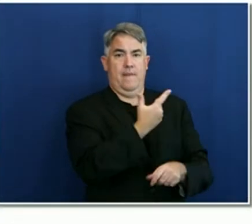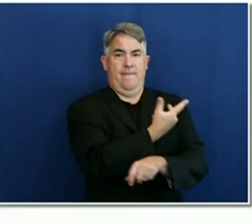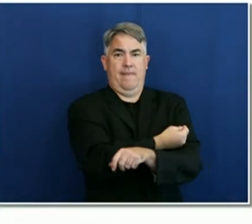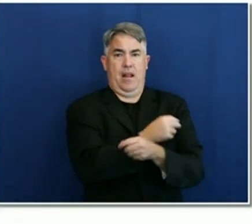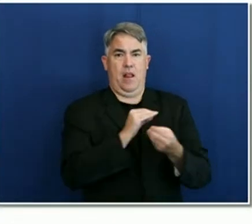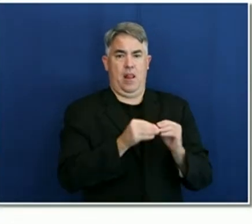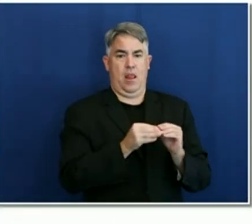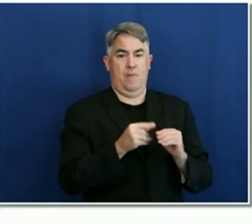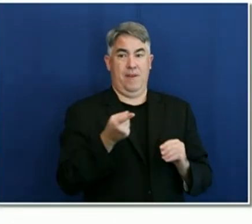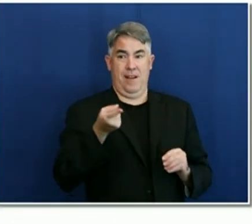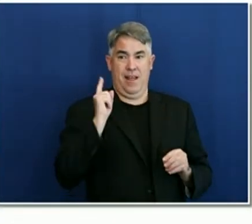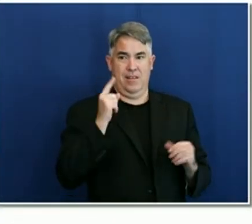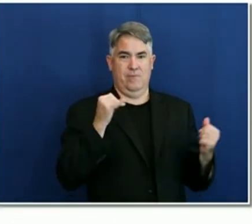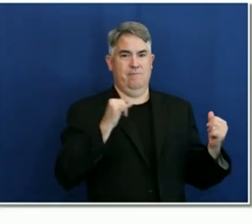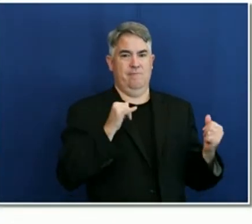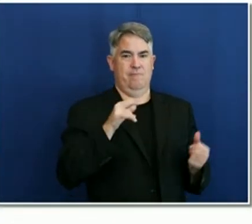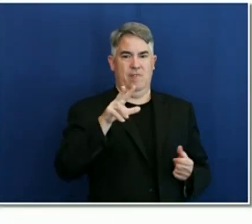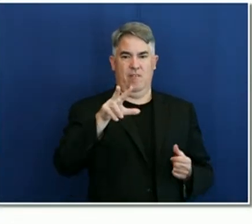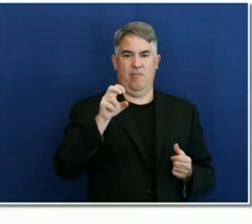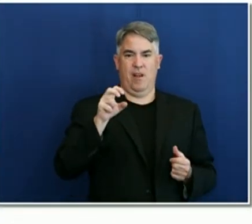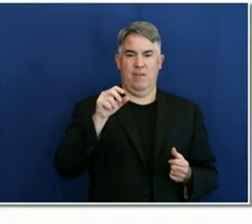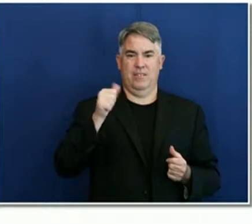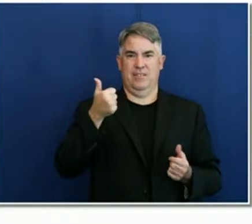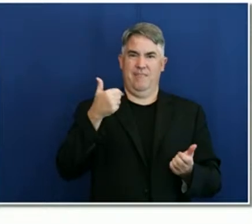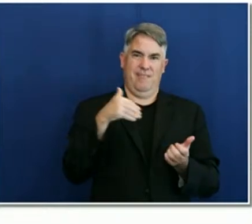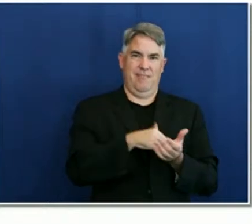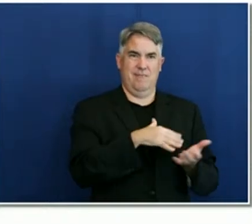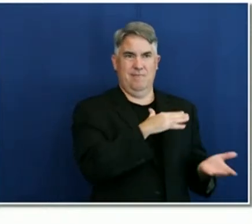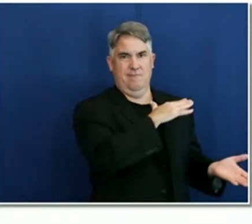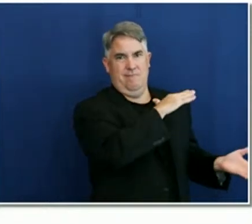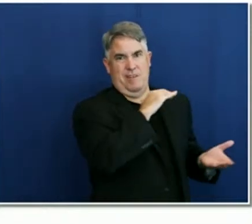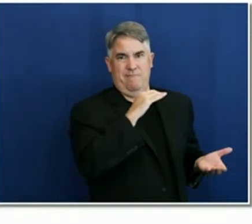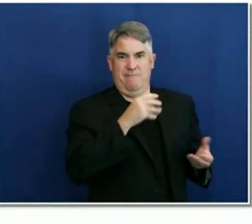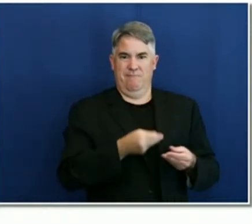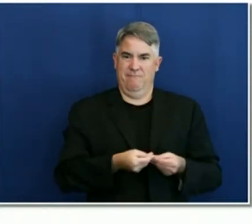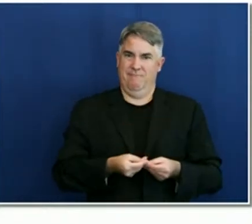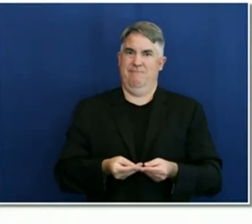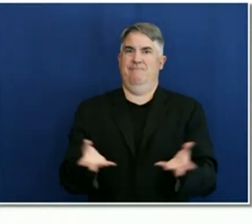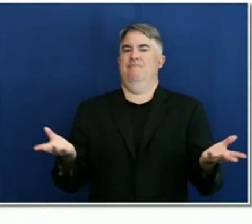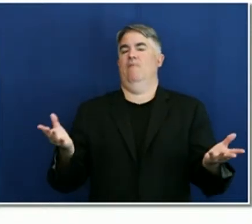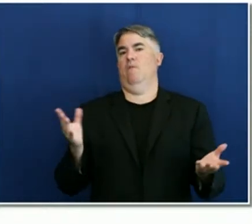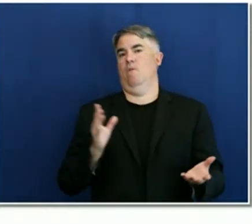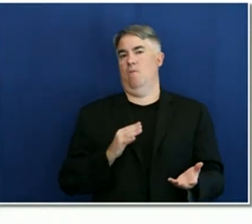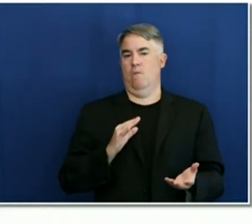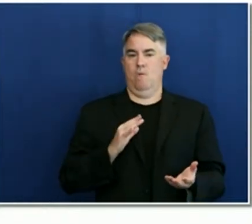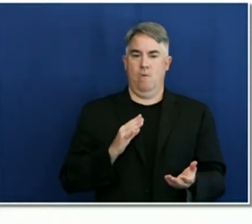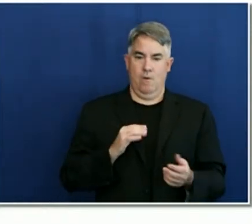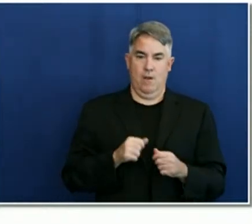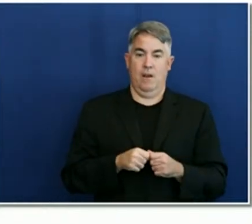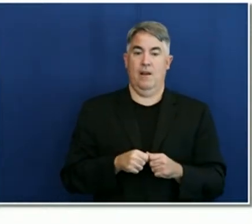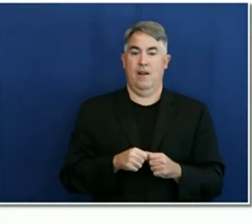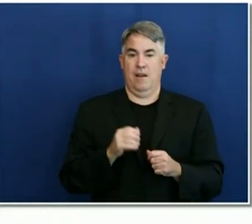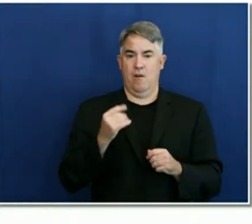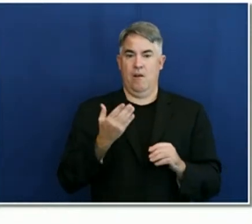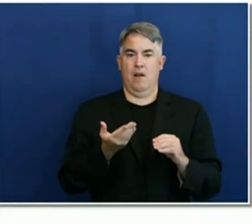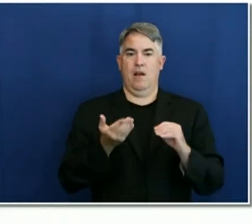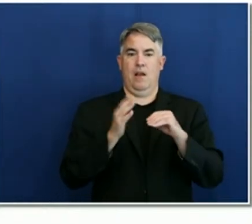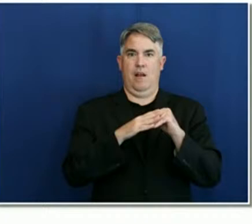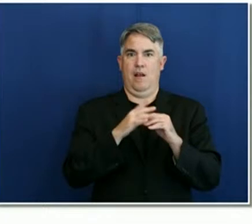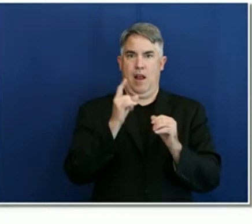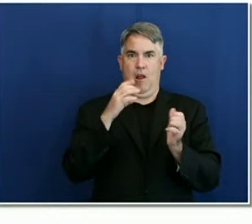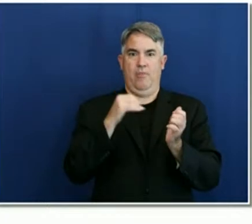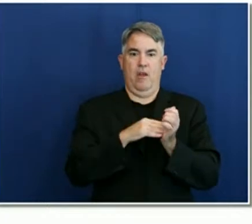we ended up at 310,000. That was a pretty considerable jump, a jump of more than 100,000 vaccines from the week